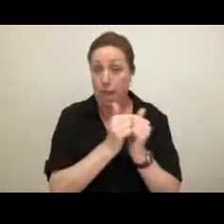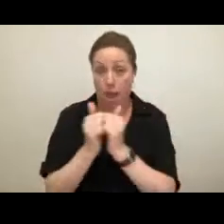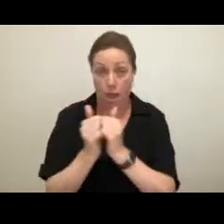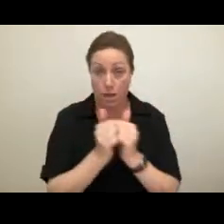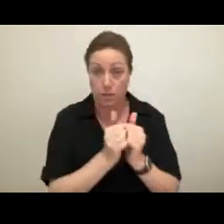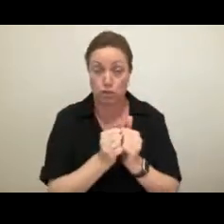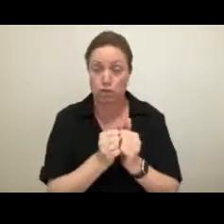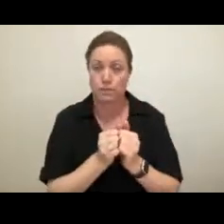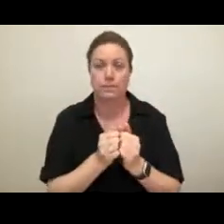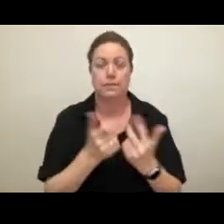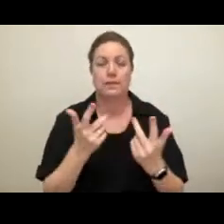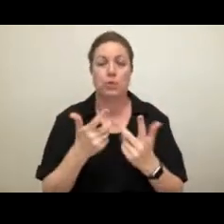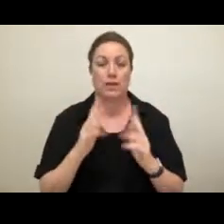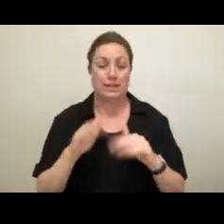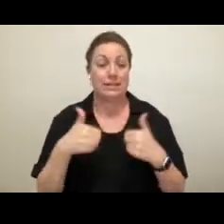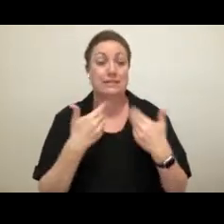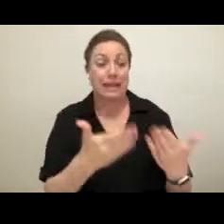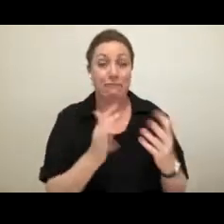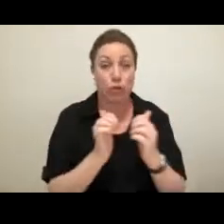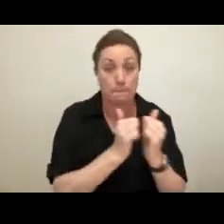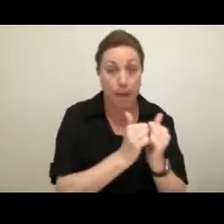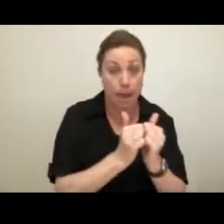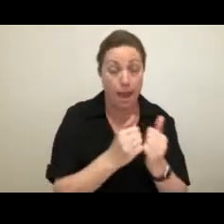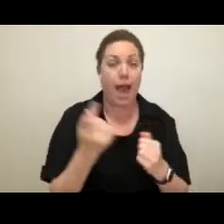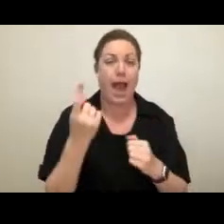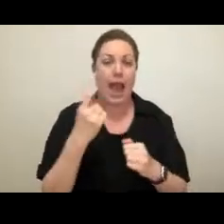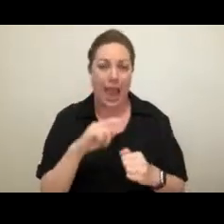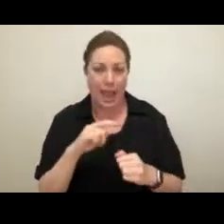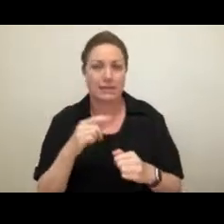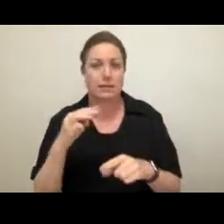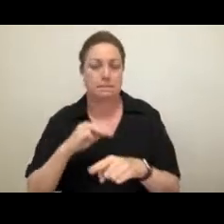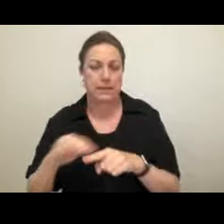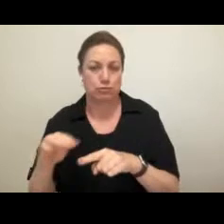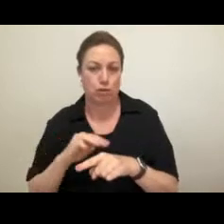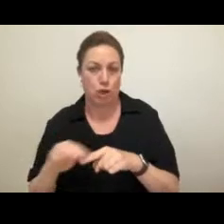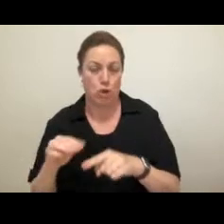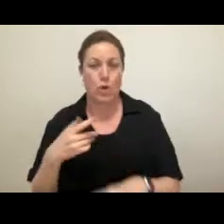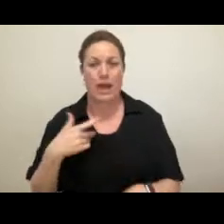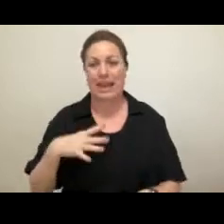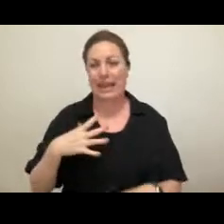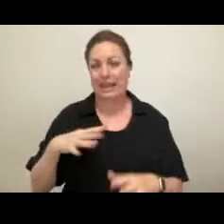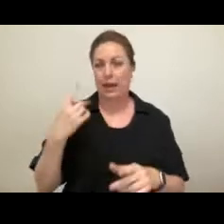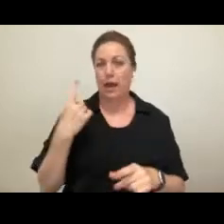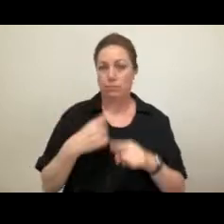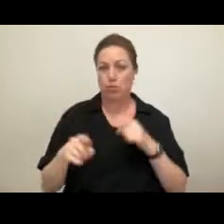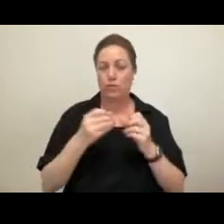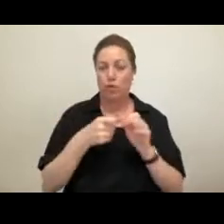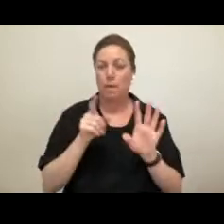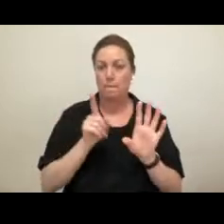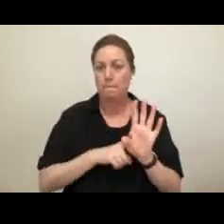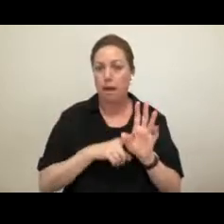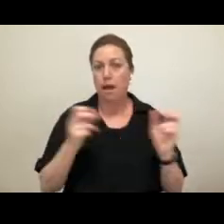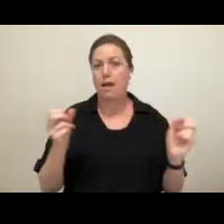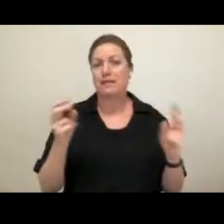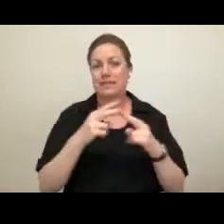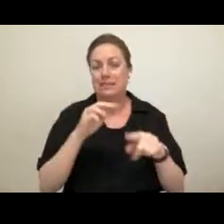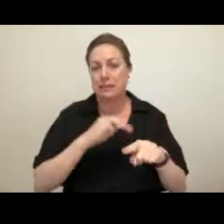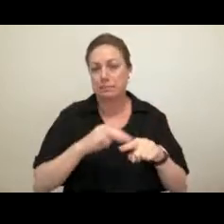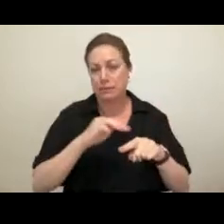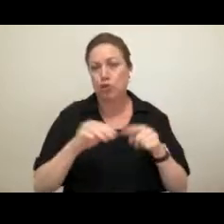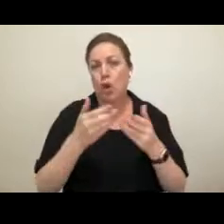line and Sydney Metro, and it requires approval by Sydney Metro Public Art Working Group.